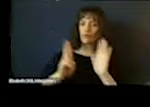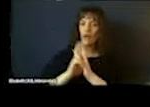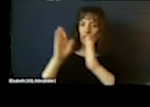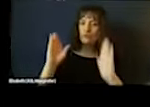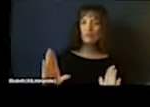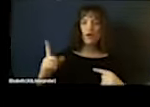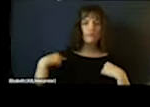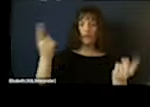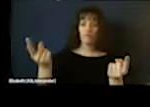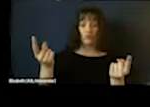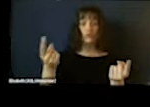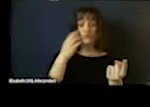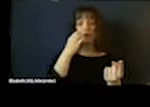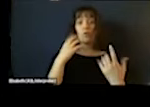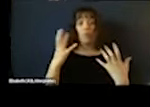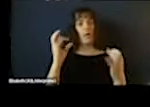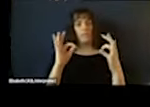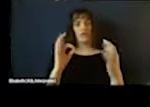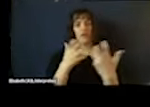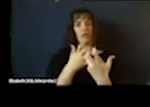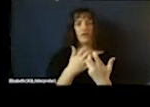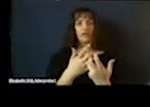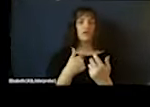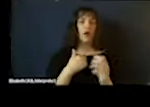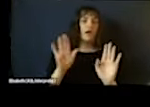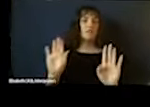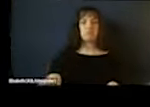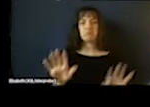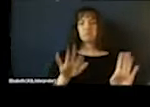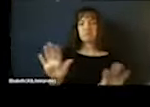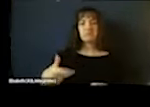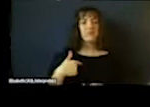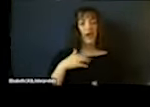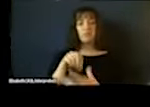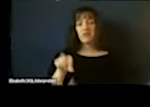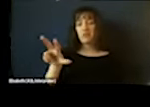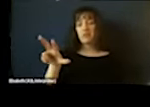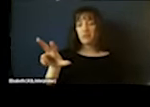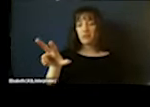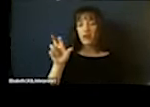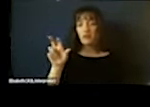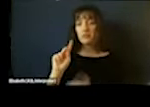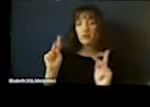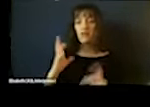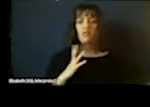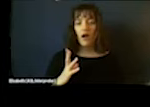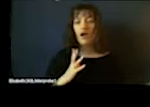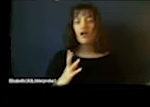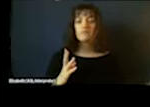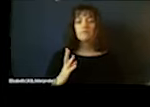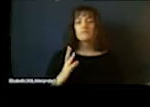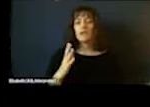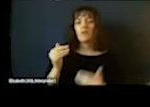So yeah, I was quite laid back and relaxing from the 30 people, because I just want to test myself as a medical